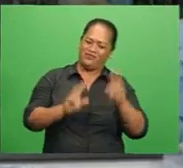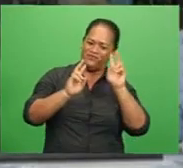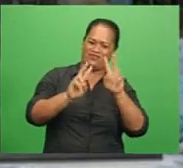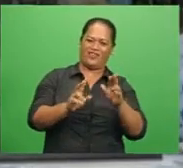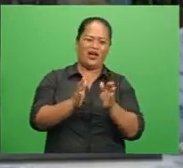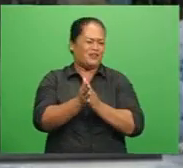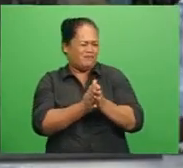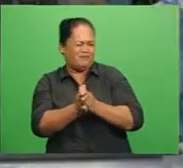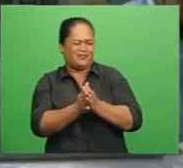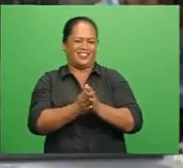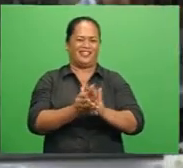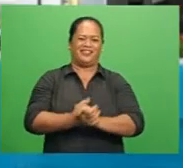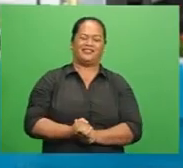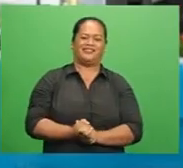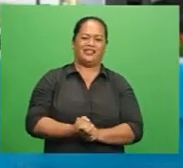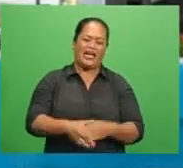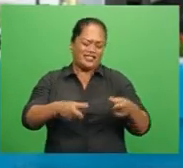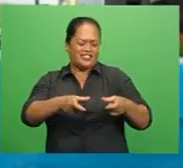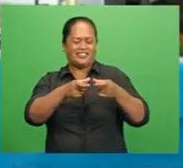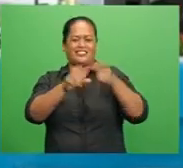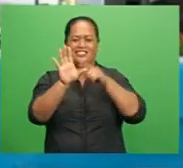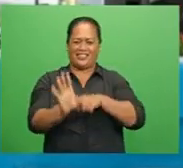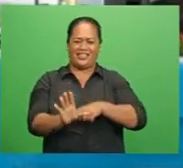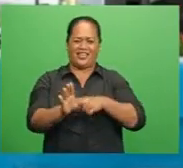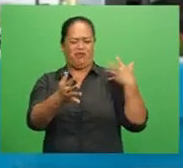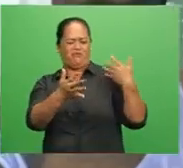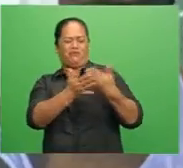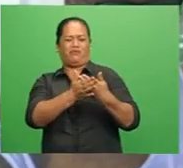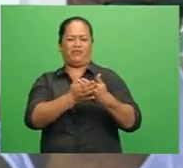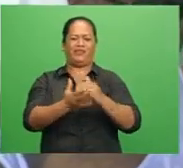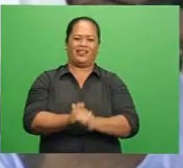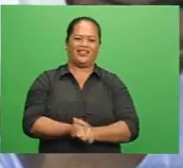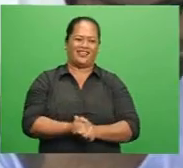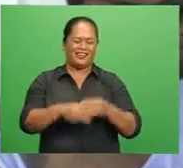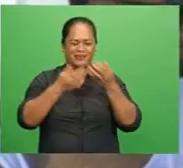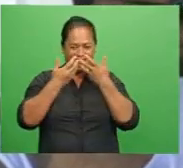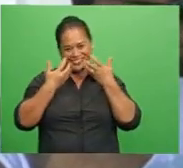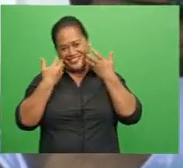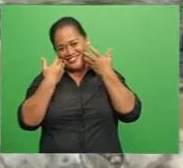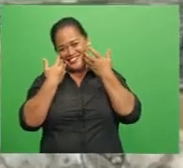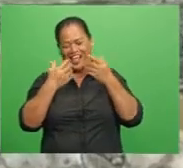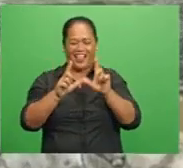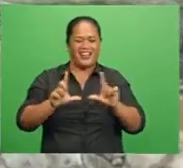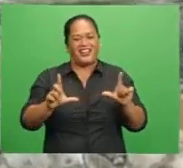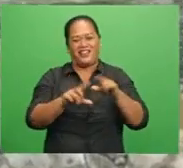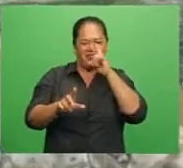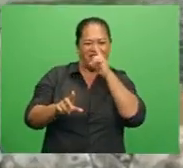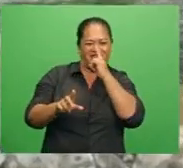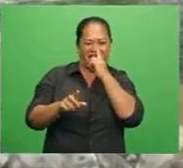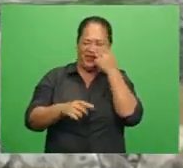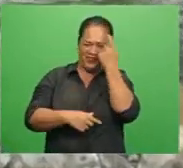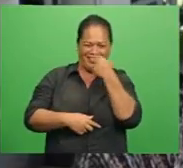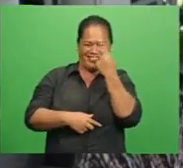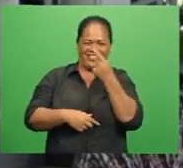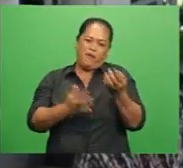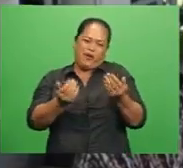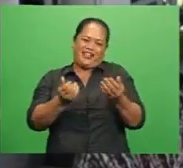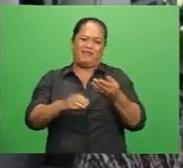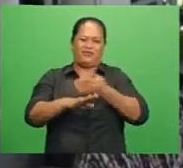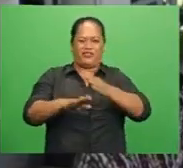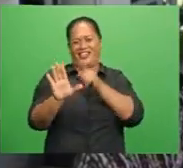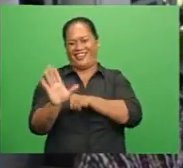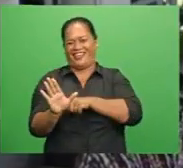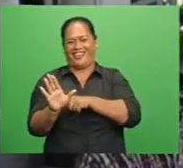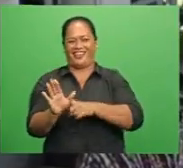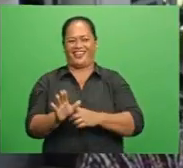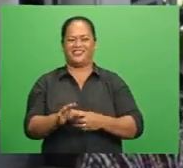a challenging year till to date, the hotel is expecting to put smiles on the locals' faces as they welcome the new year. We've